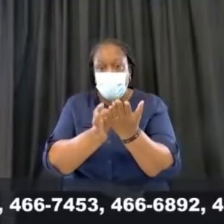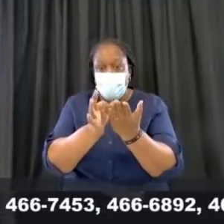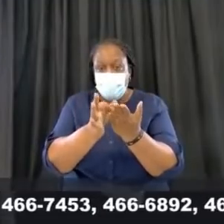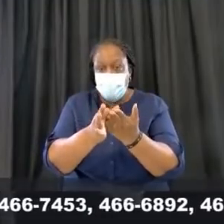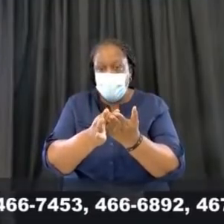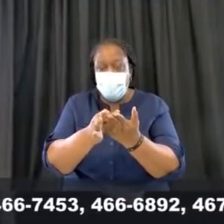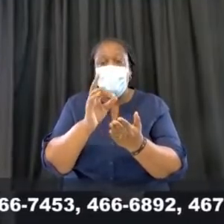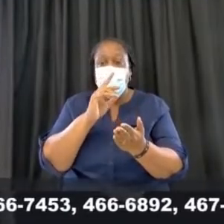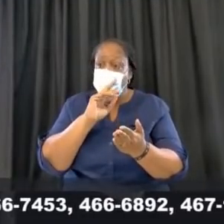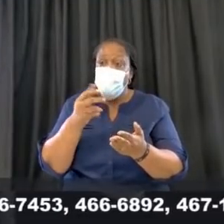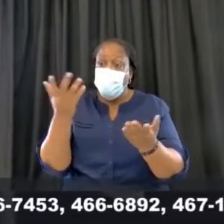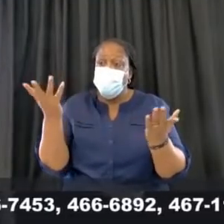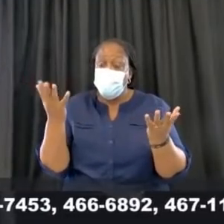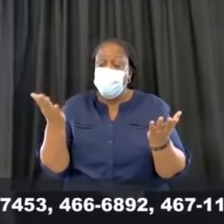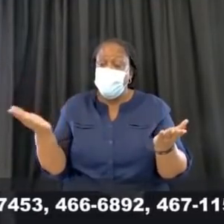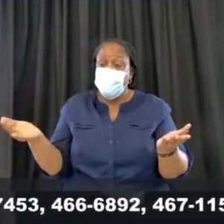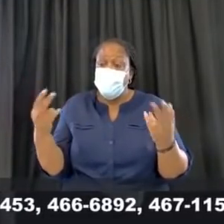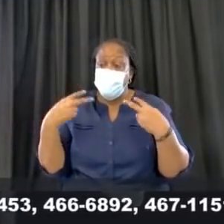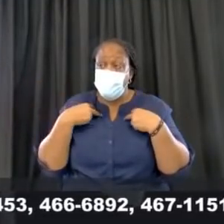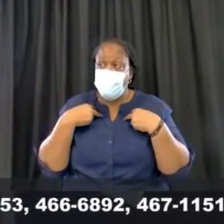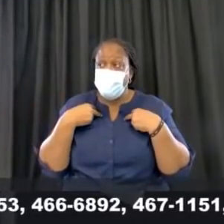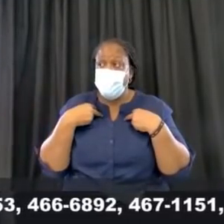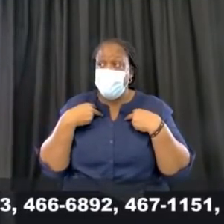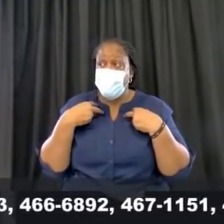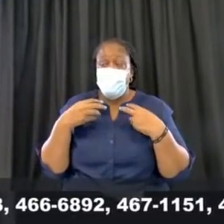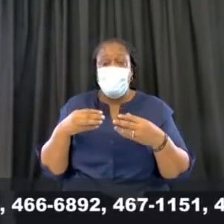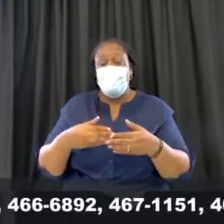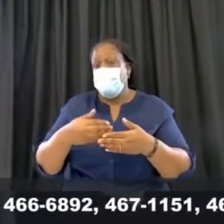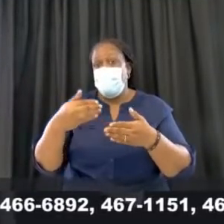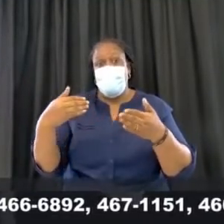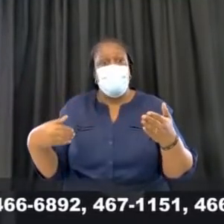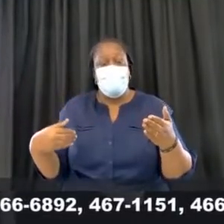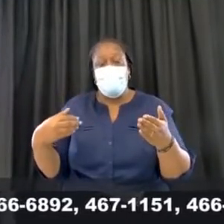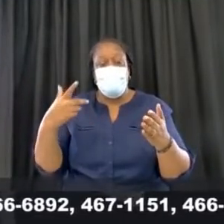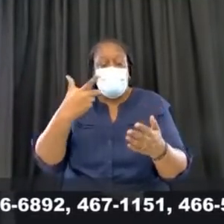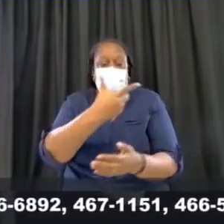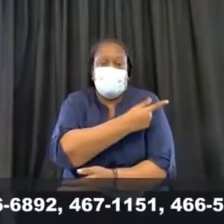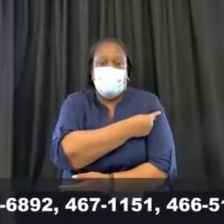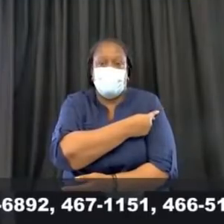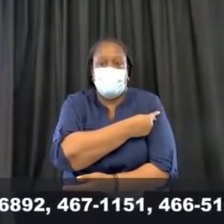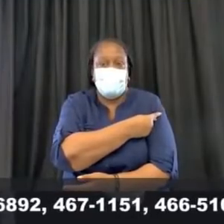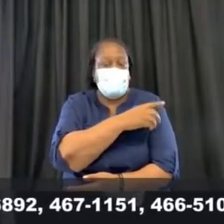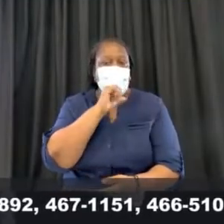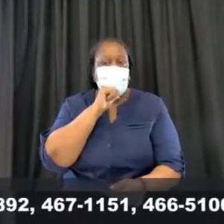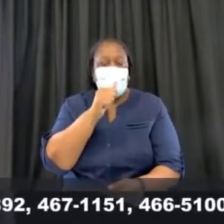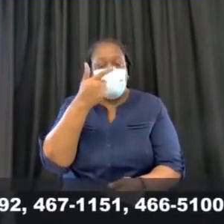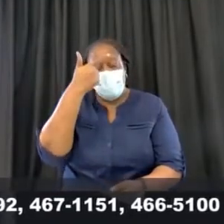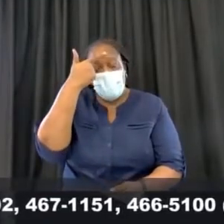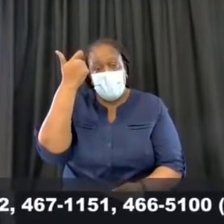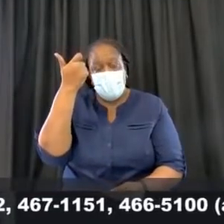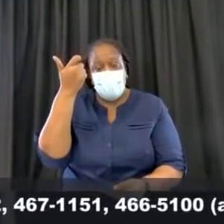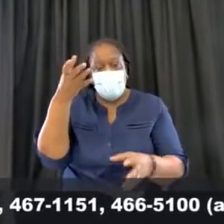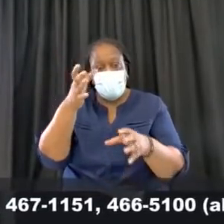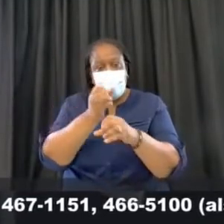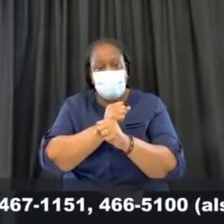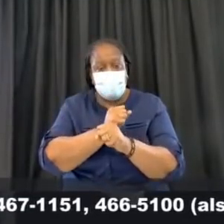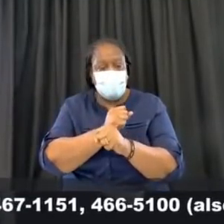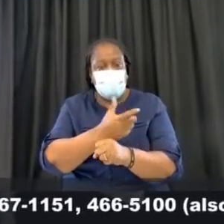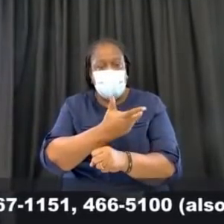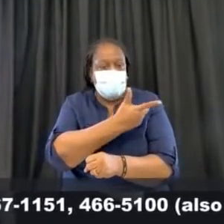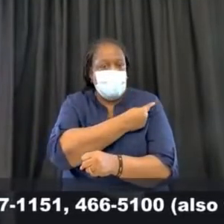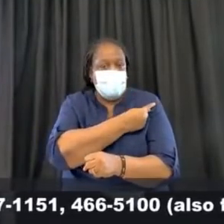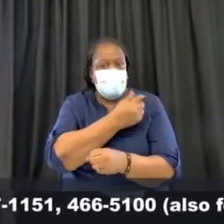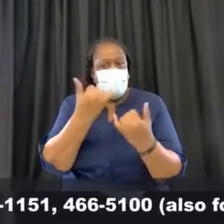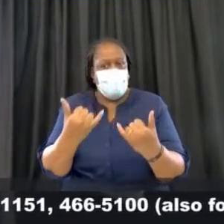clots even before the vaccines were available. And just because you got the vaccine, but if you have a predisposition